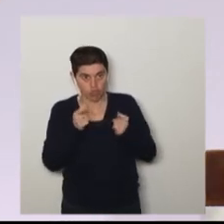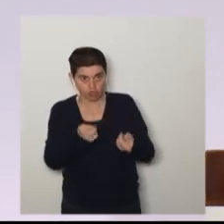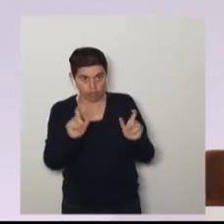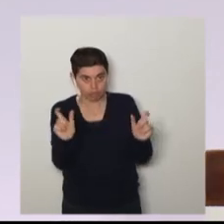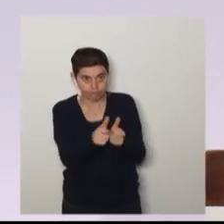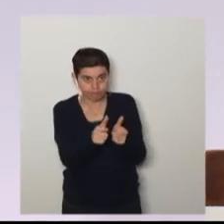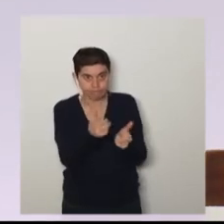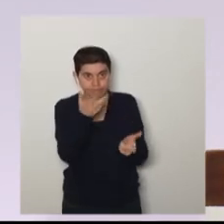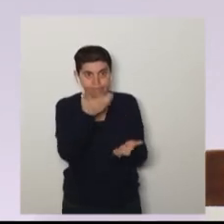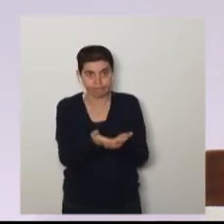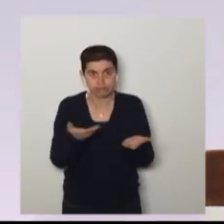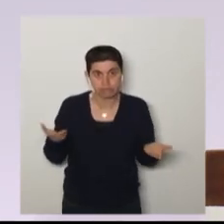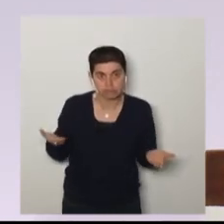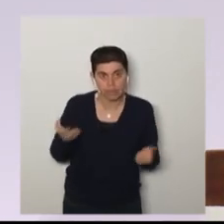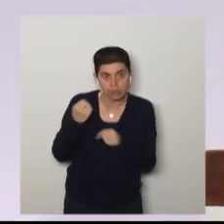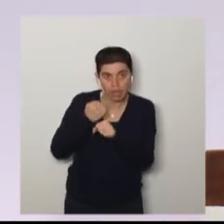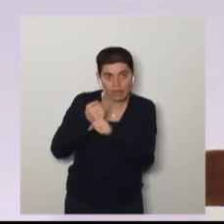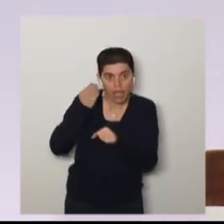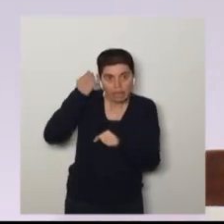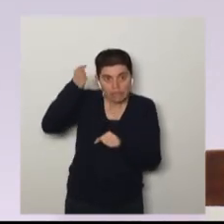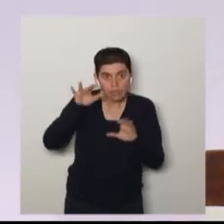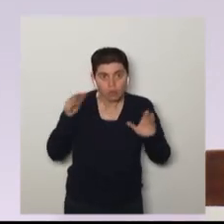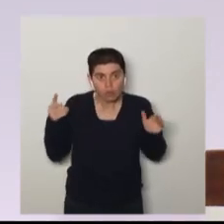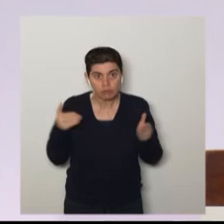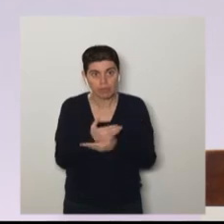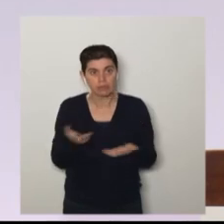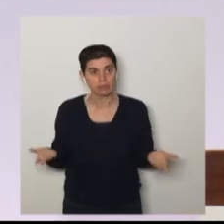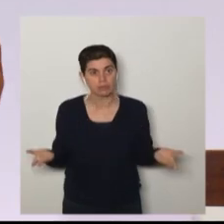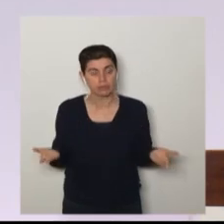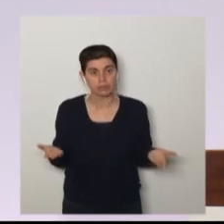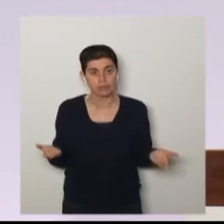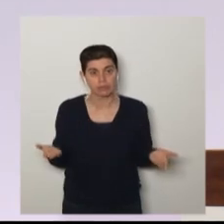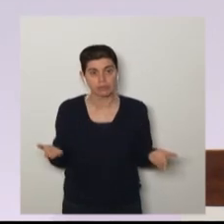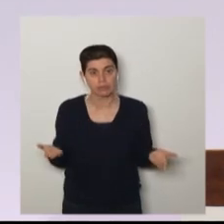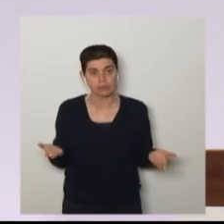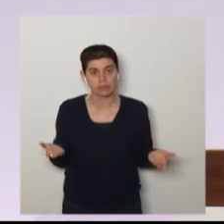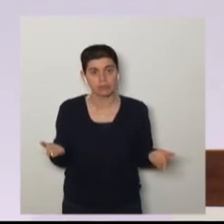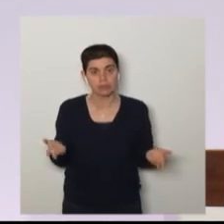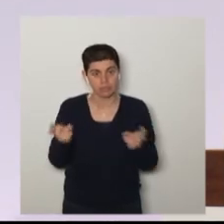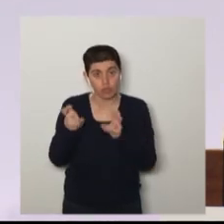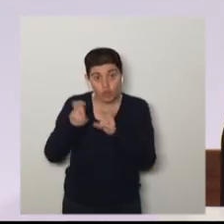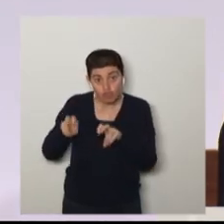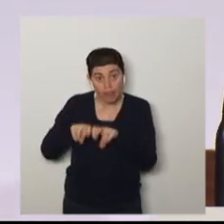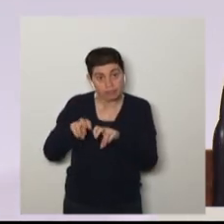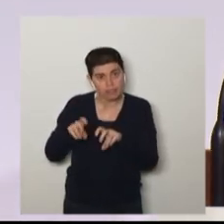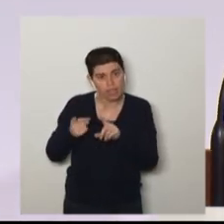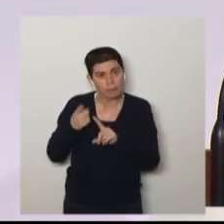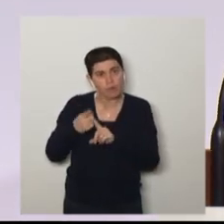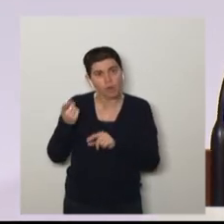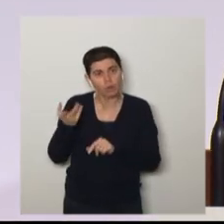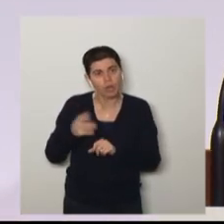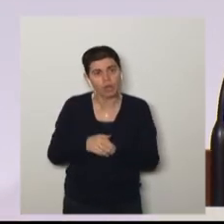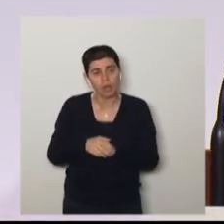know from research that the work participation at the age of 40 is less if you had